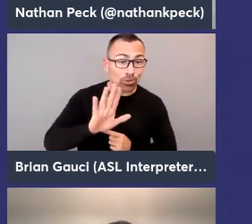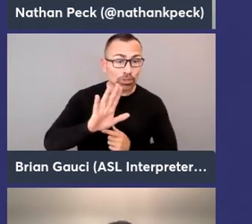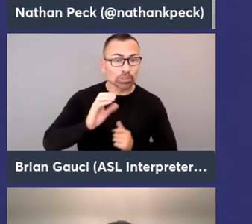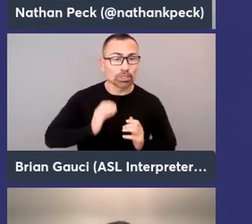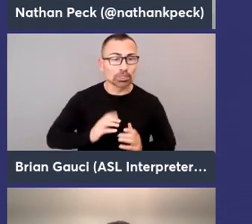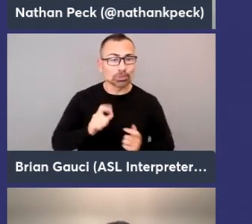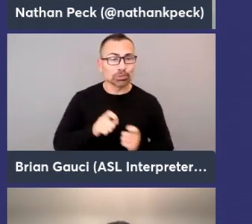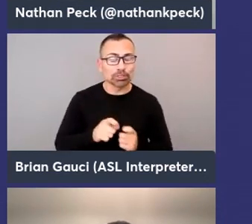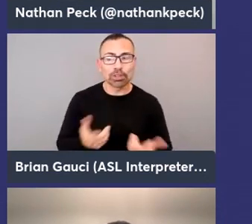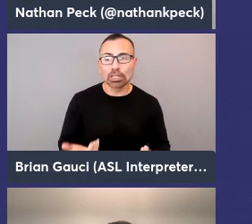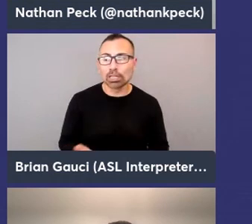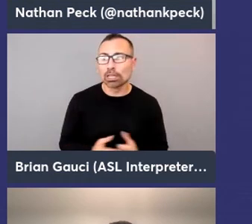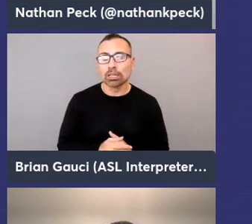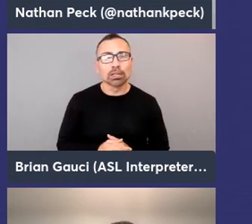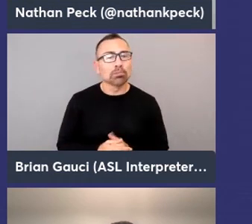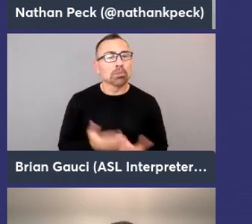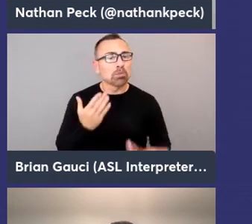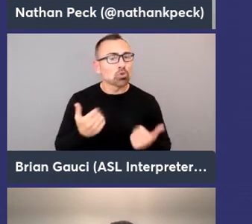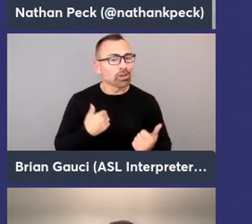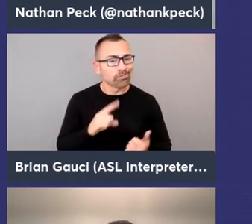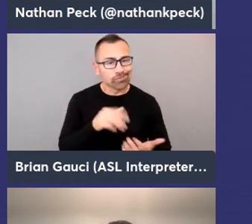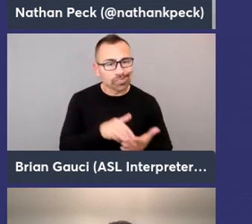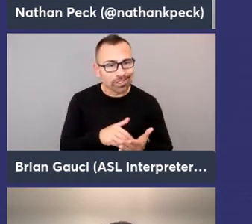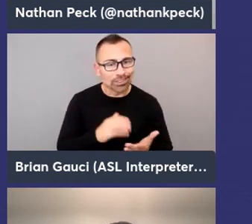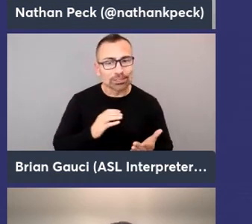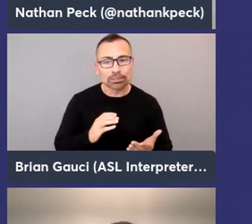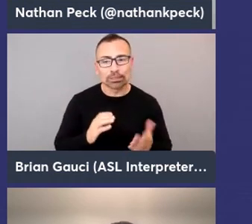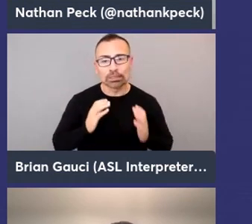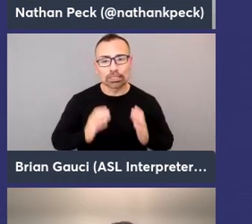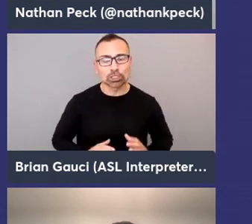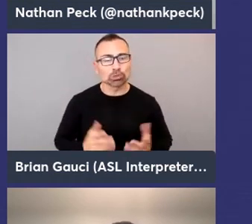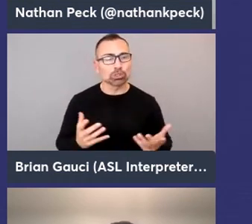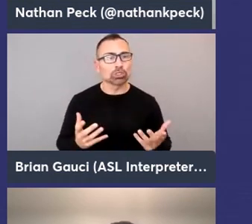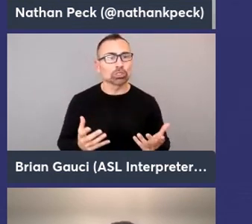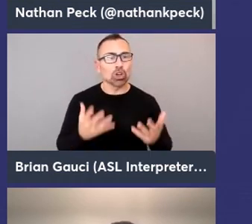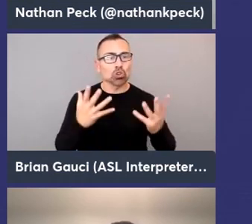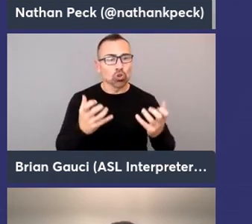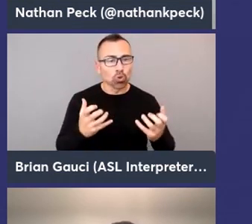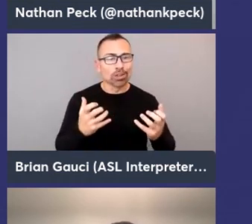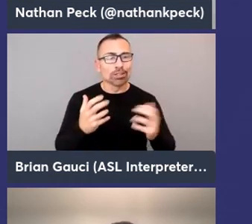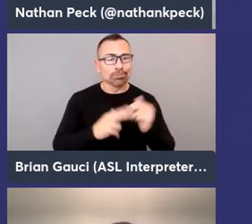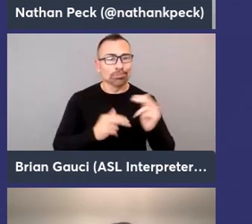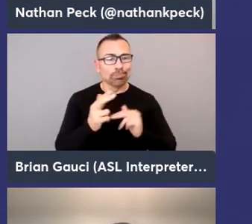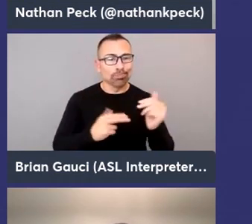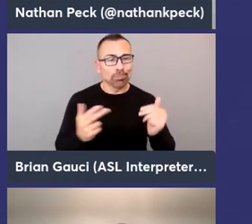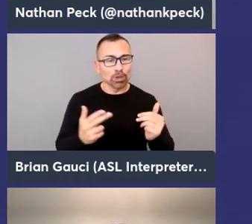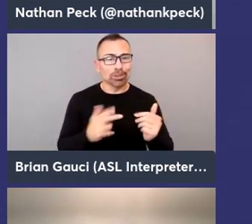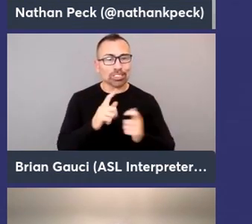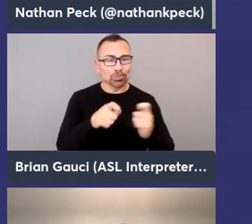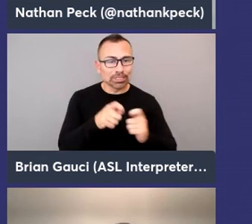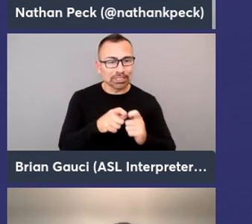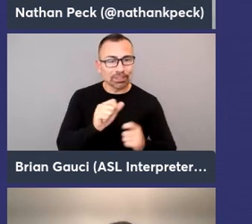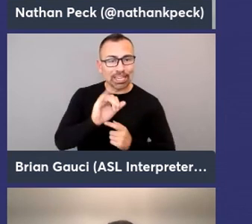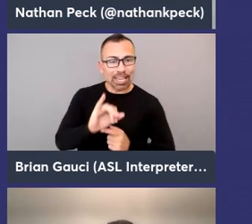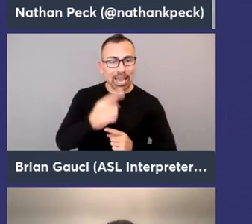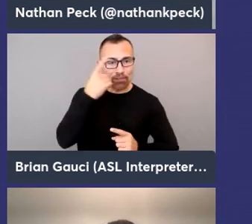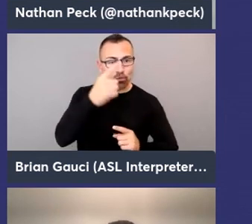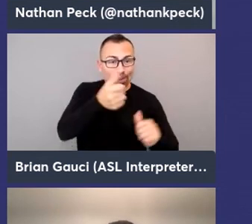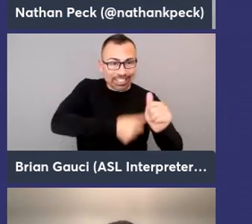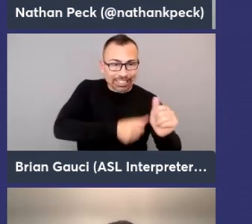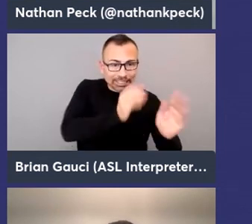have 1,000 customers, you want to kind of build a custom AI for each of those customers, but are looking for cost saving options to host